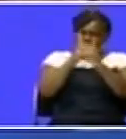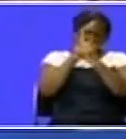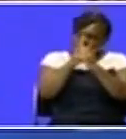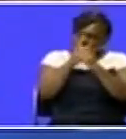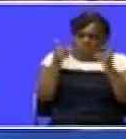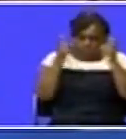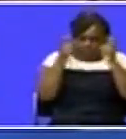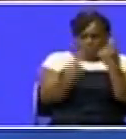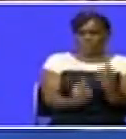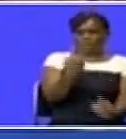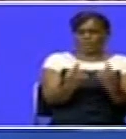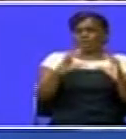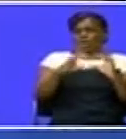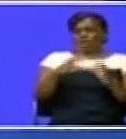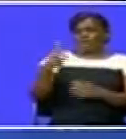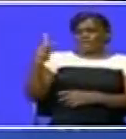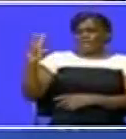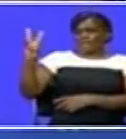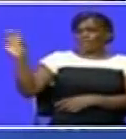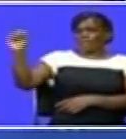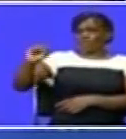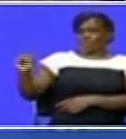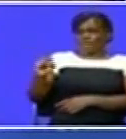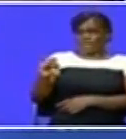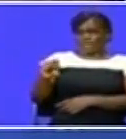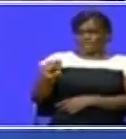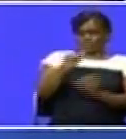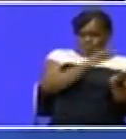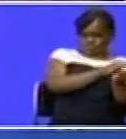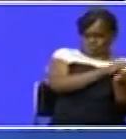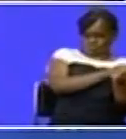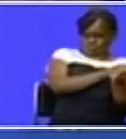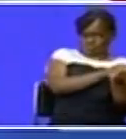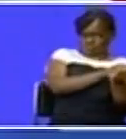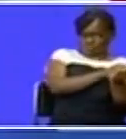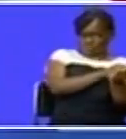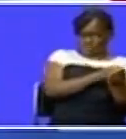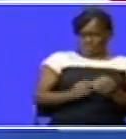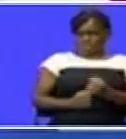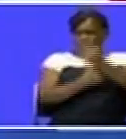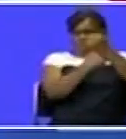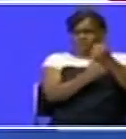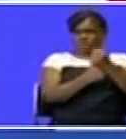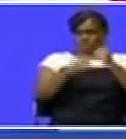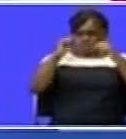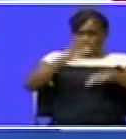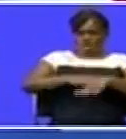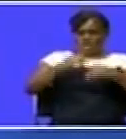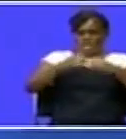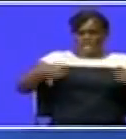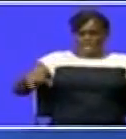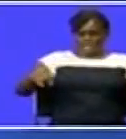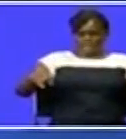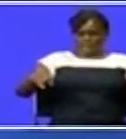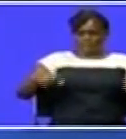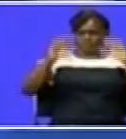burning, stakeholders in the wildlife, tourism and environmental conservation circles stepped up the anti-poaching crusade on the online platform.